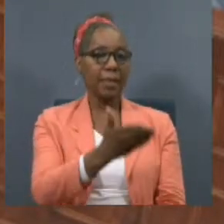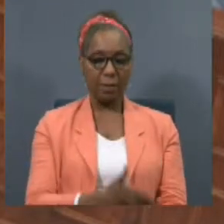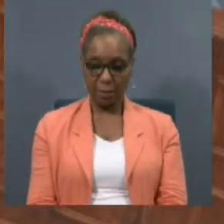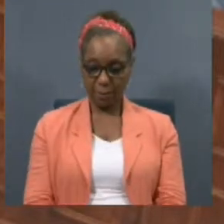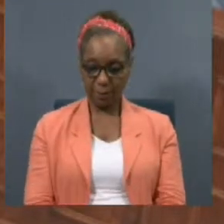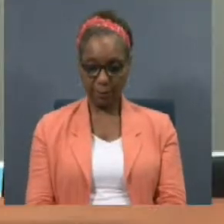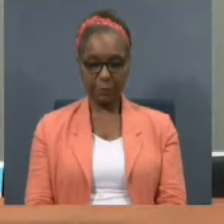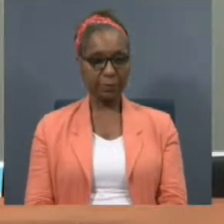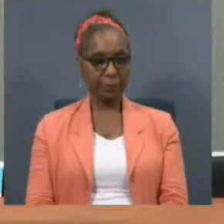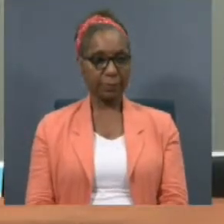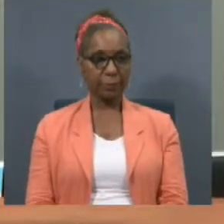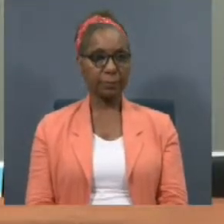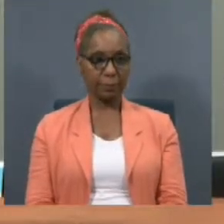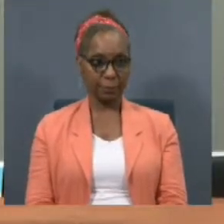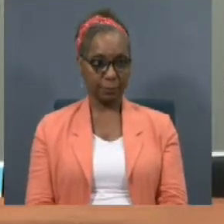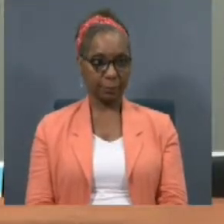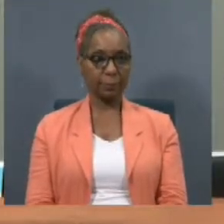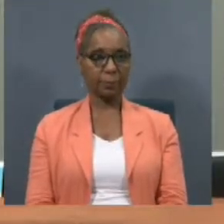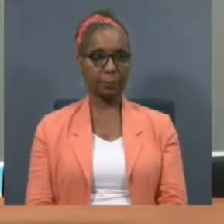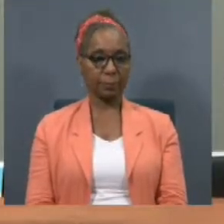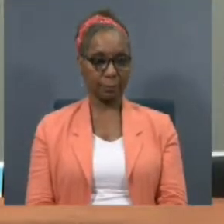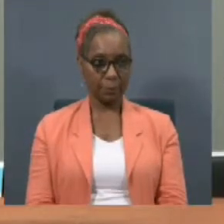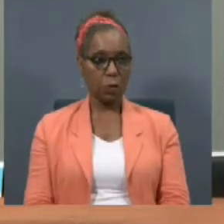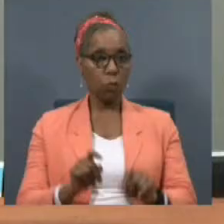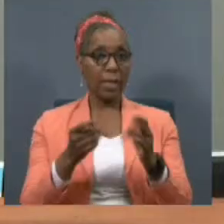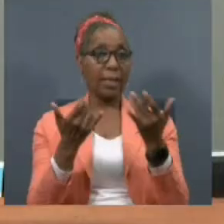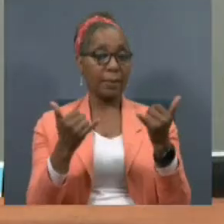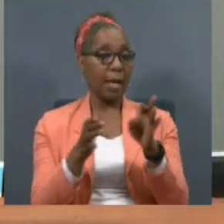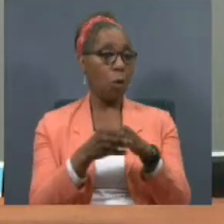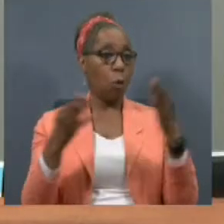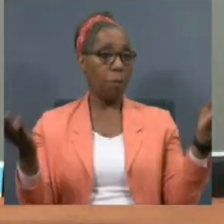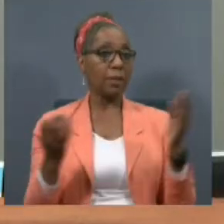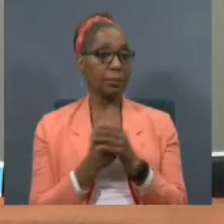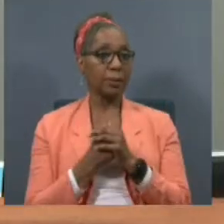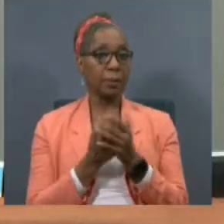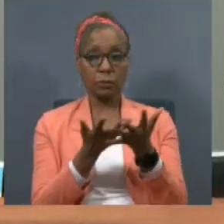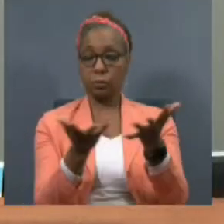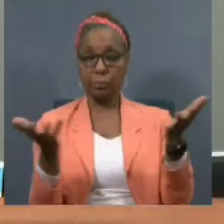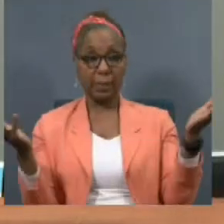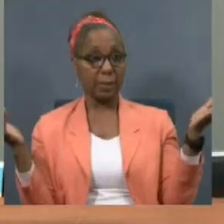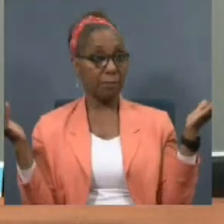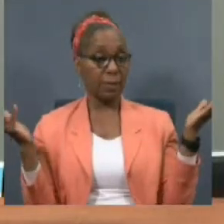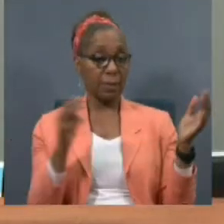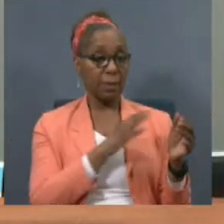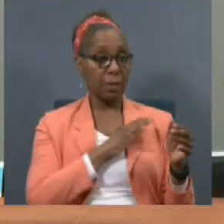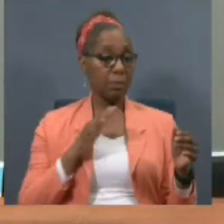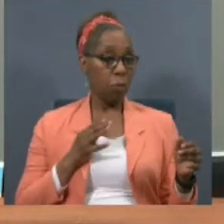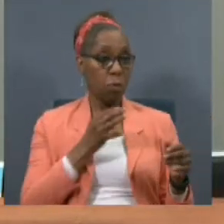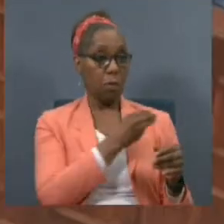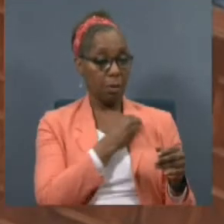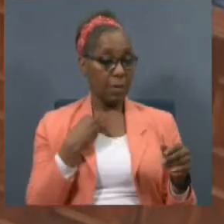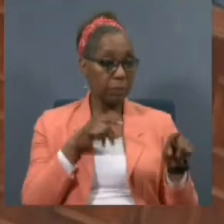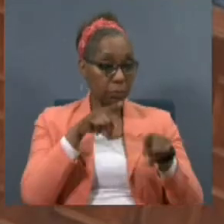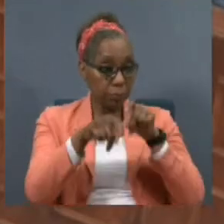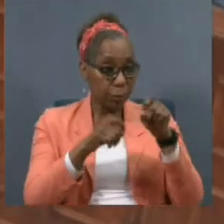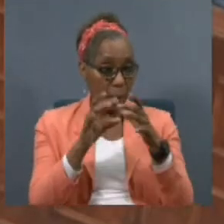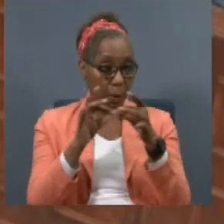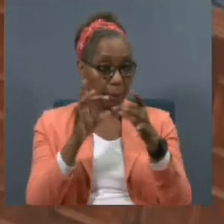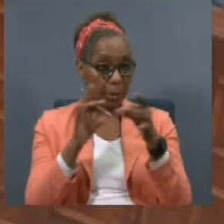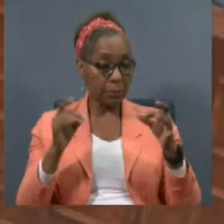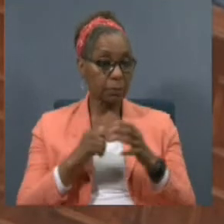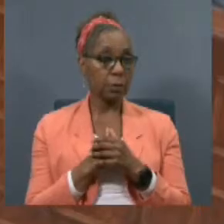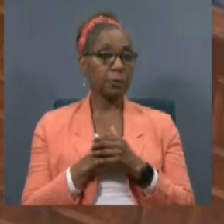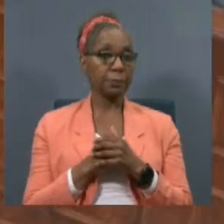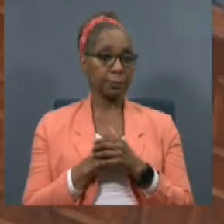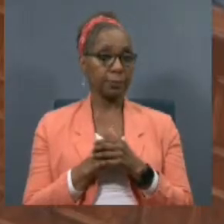All right, at this particular time, I'm going to open the floor up to any of the Board members, they have any questions, comments?